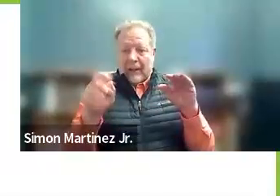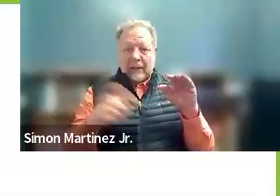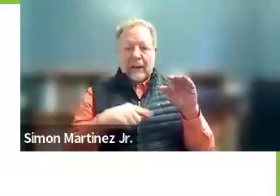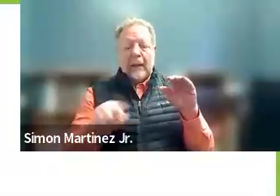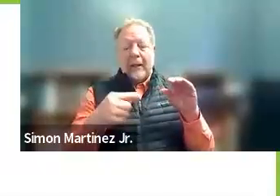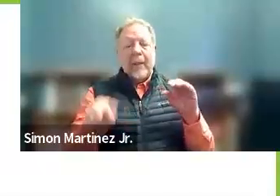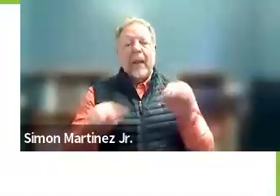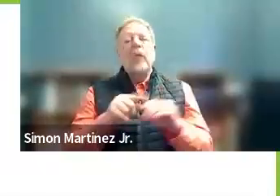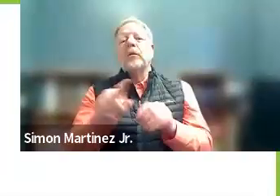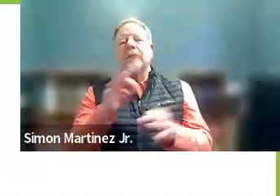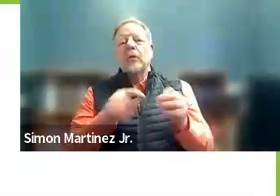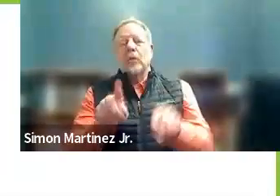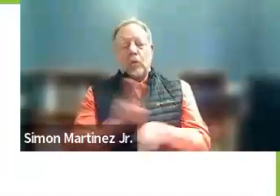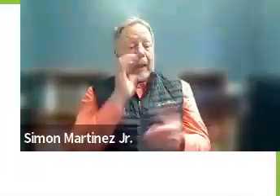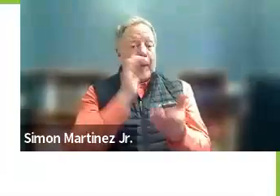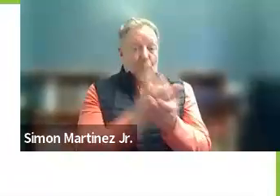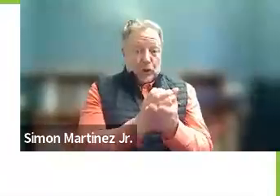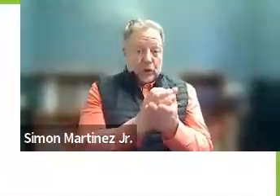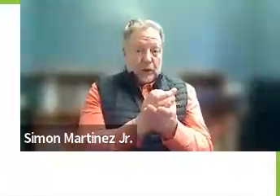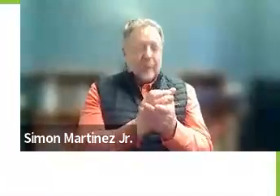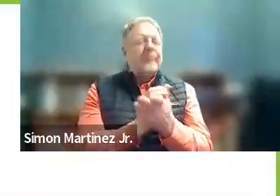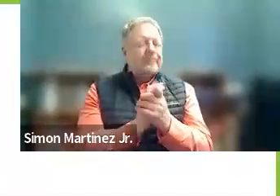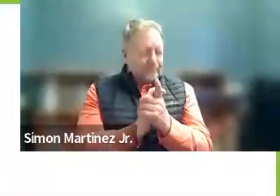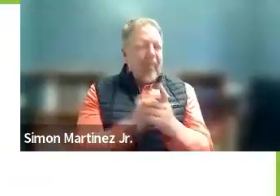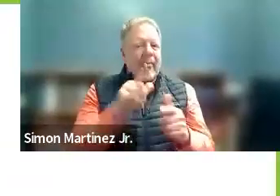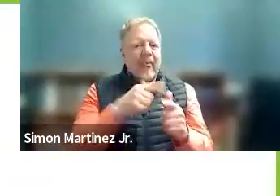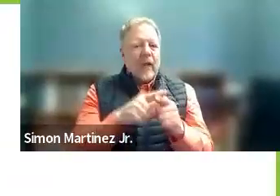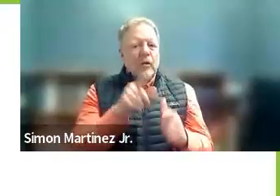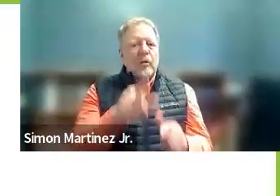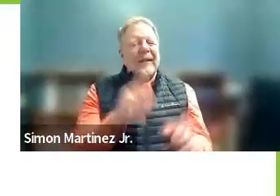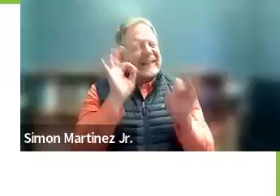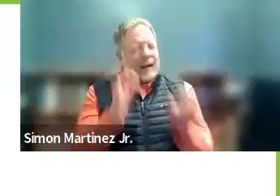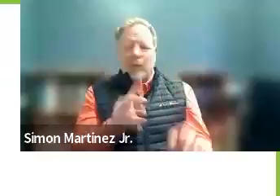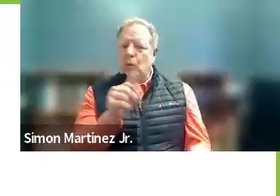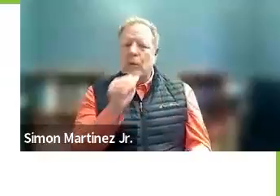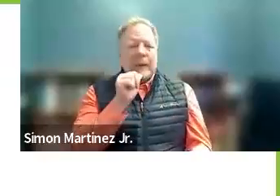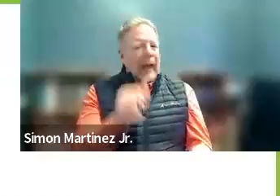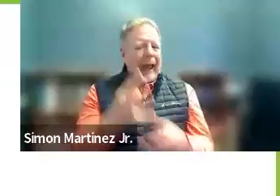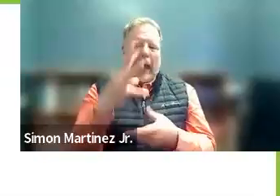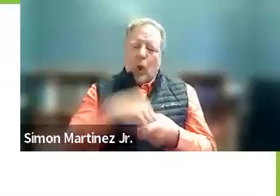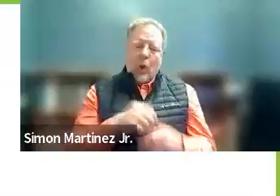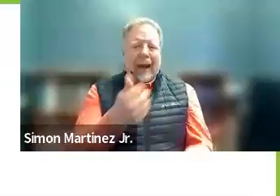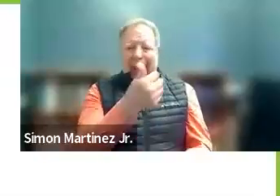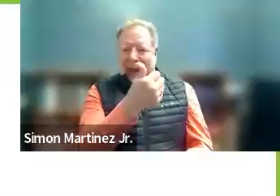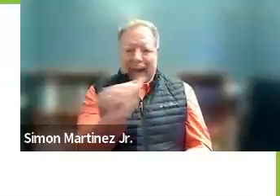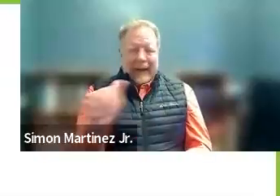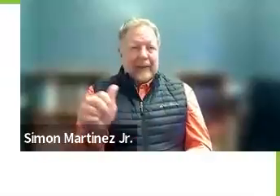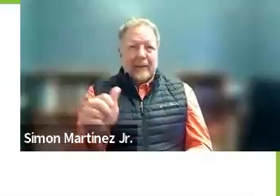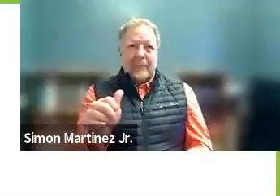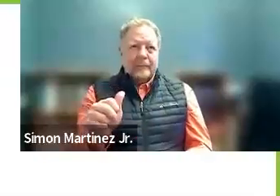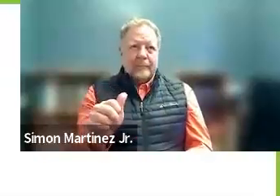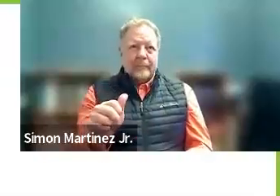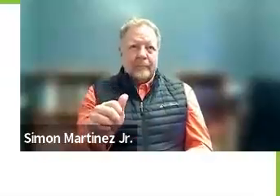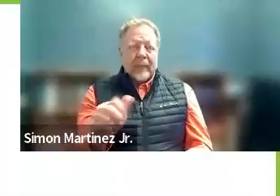if you're going to use a image, um, uh, definitely don't include any